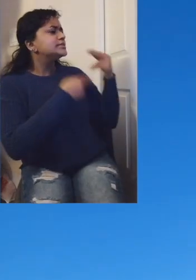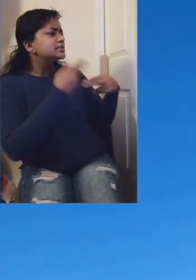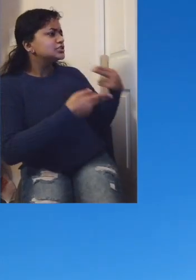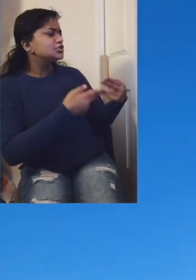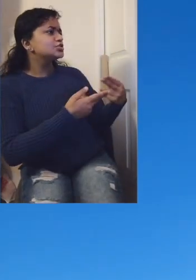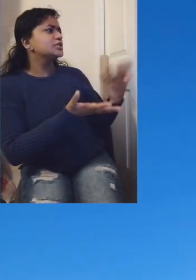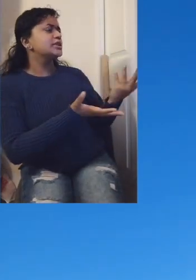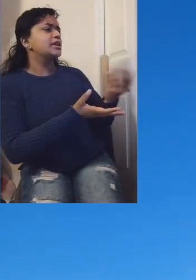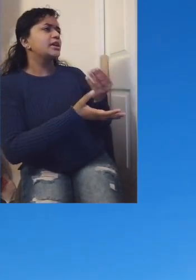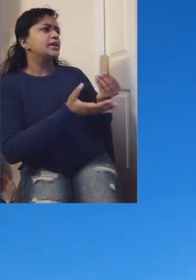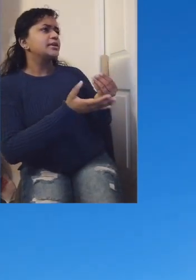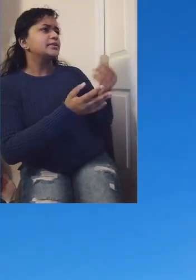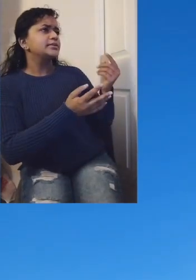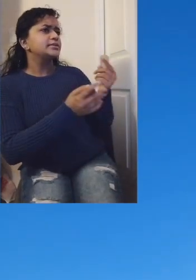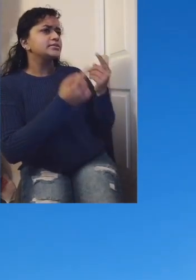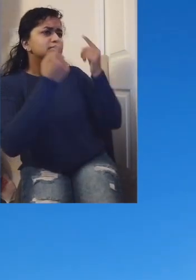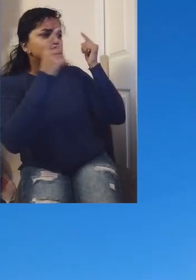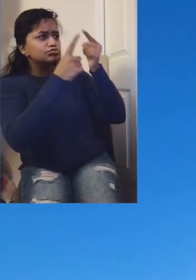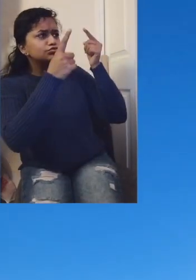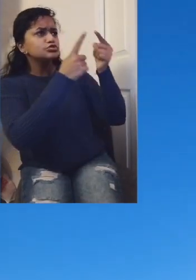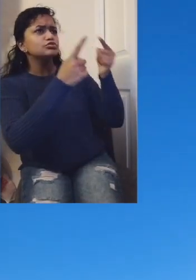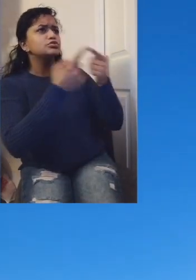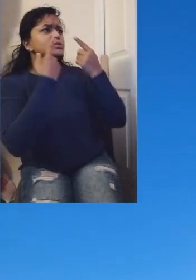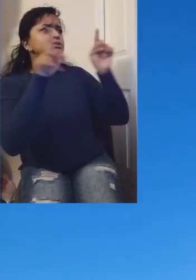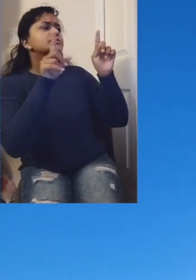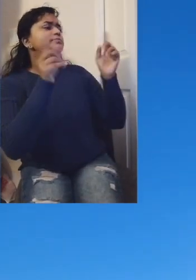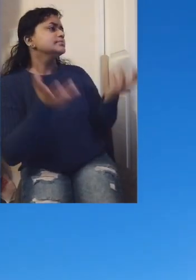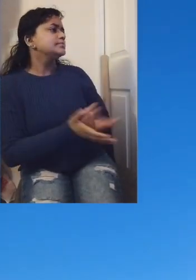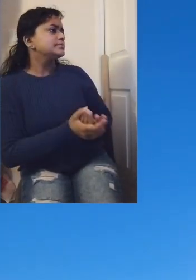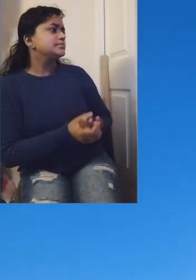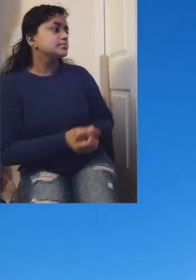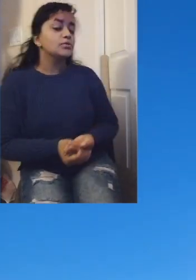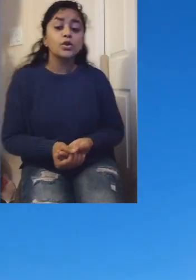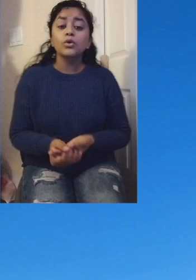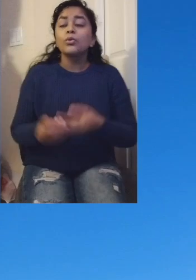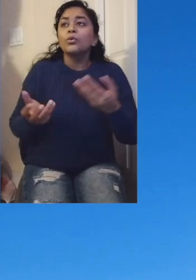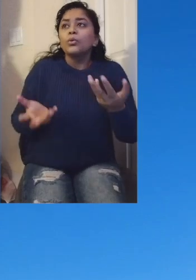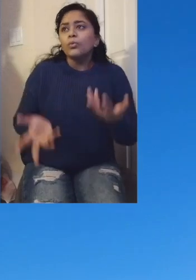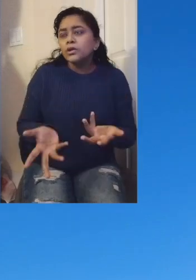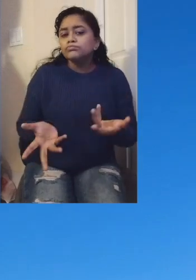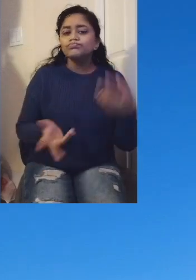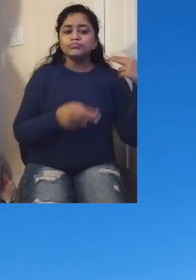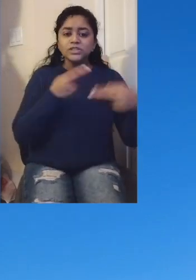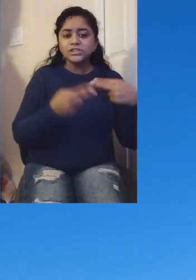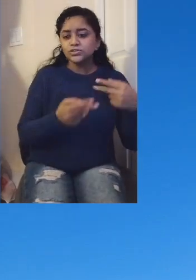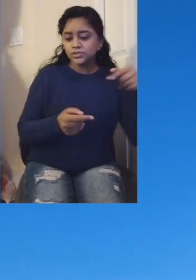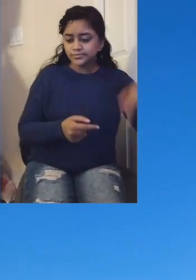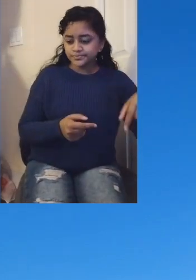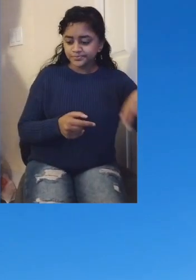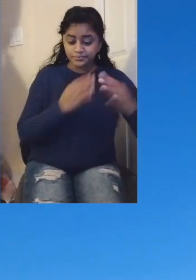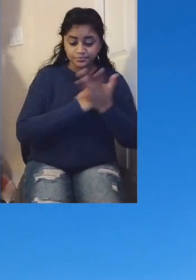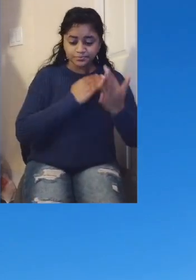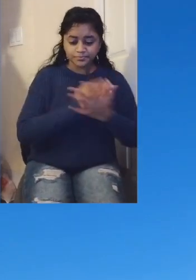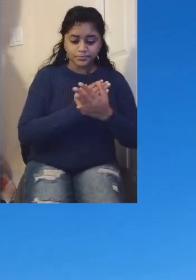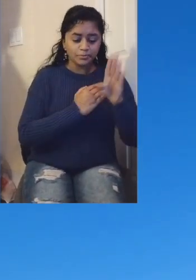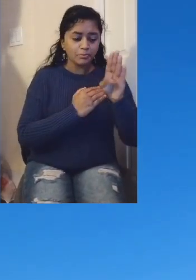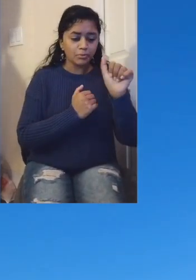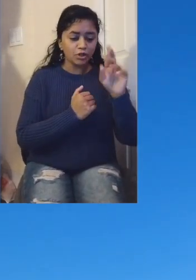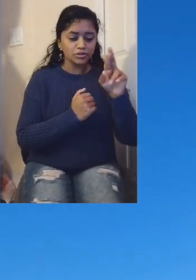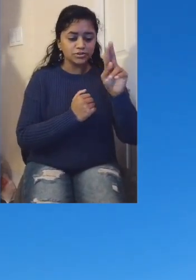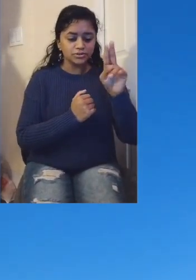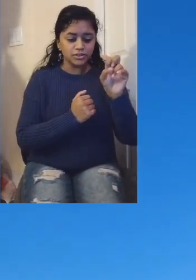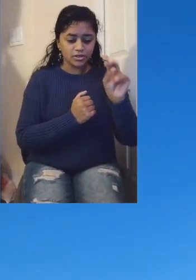horses, and it's a lot of work. But when you love what you do, it's, you know, easy to